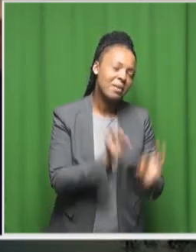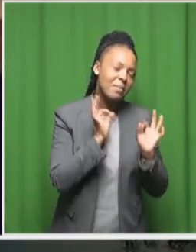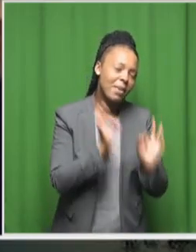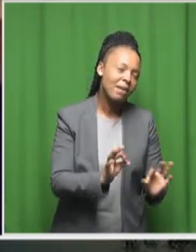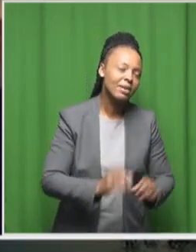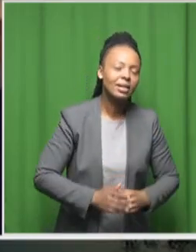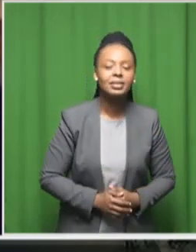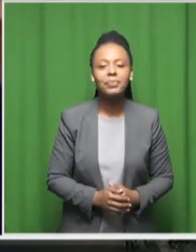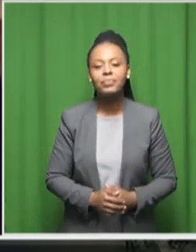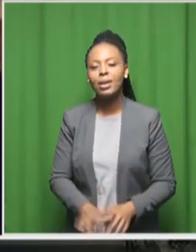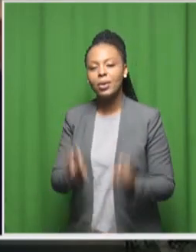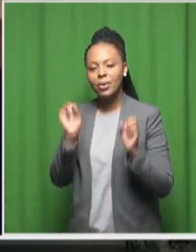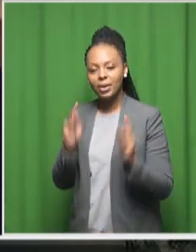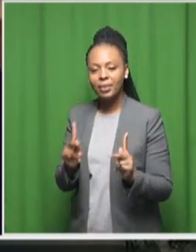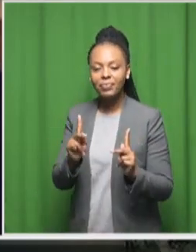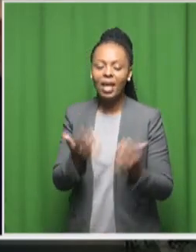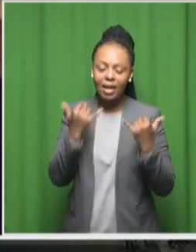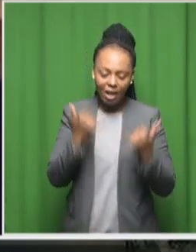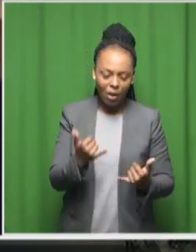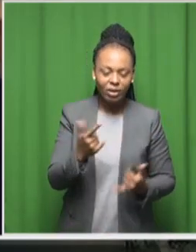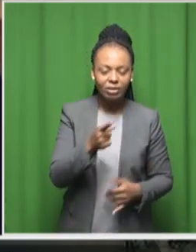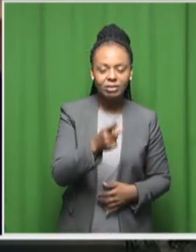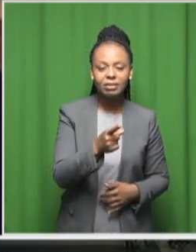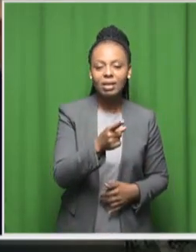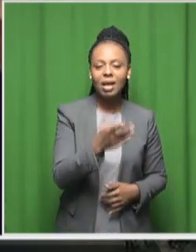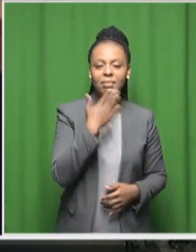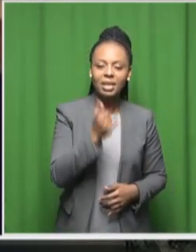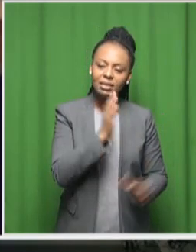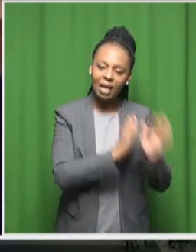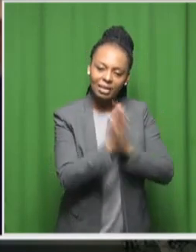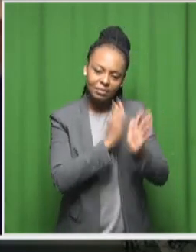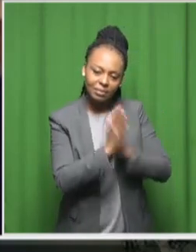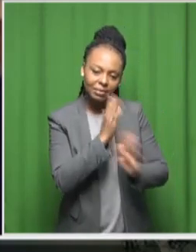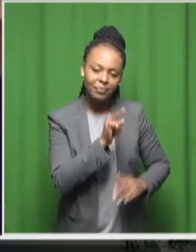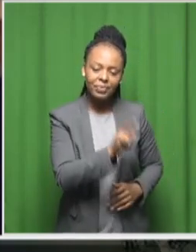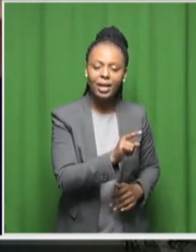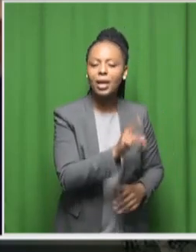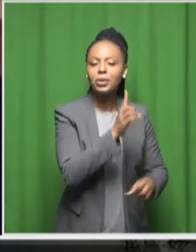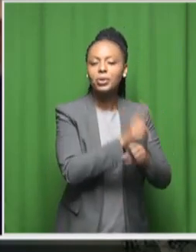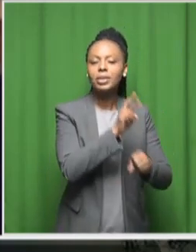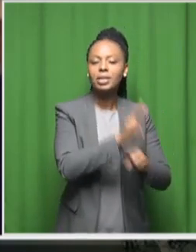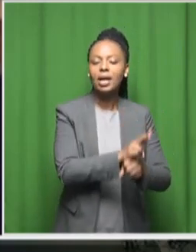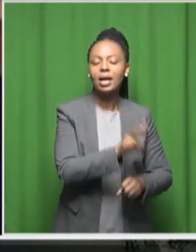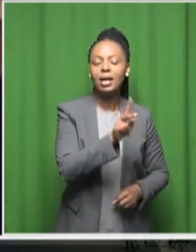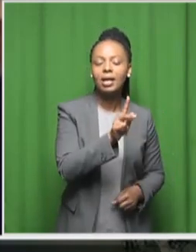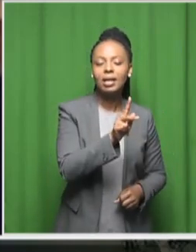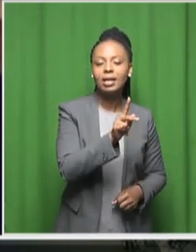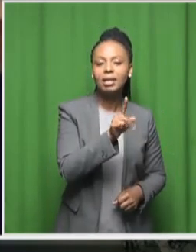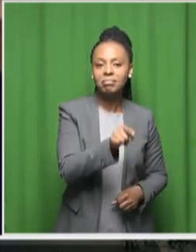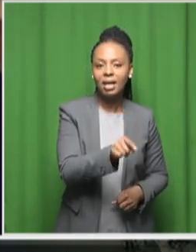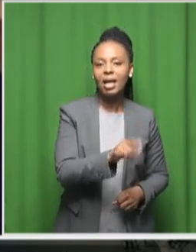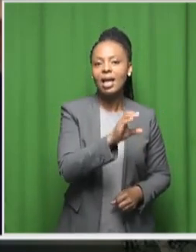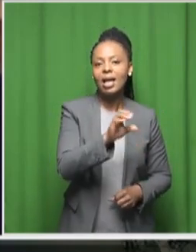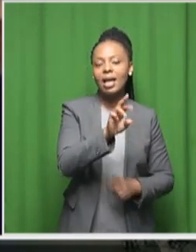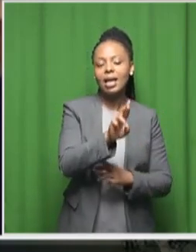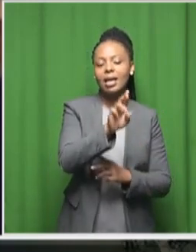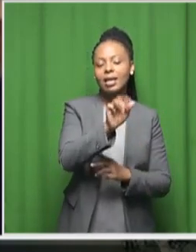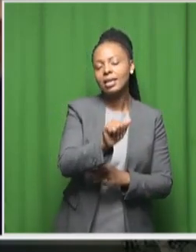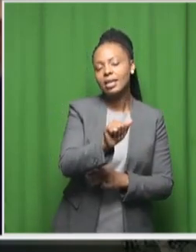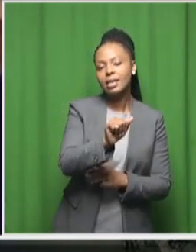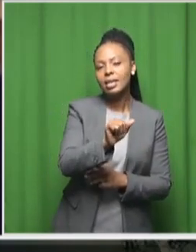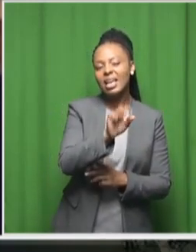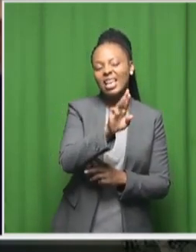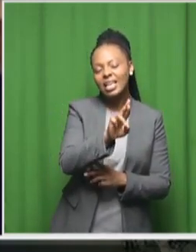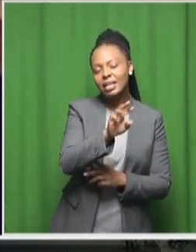let's get straight into it. So please, if you could, Dr. Creamer, let's just elaborate and explain in layman's